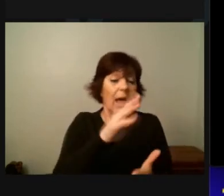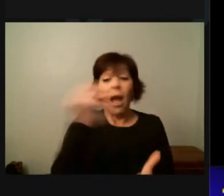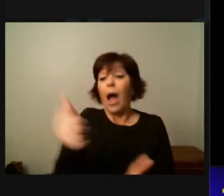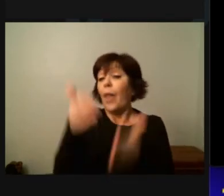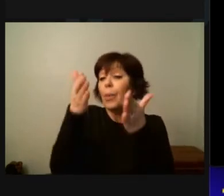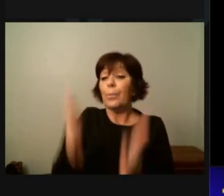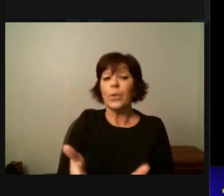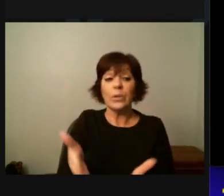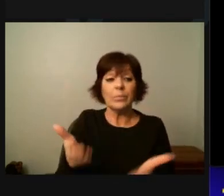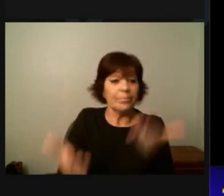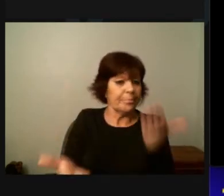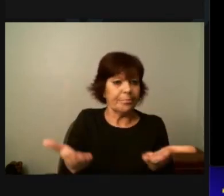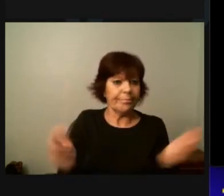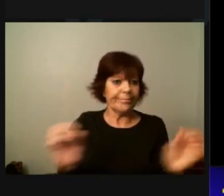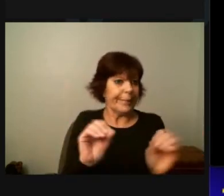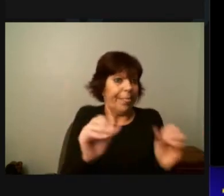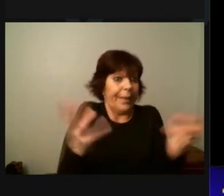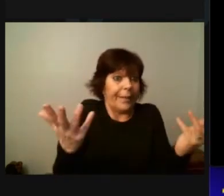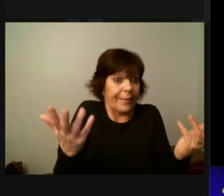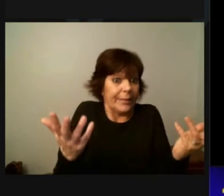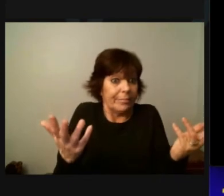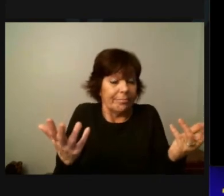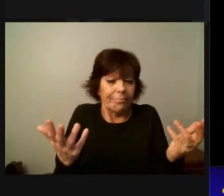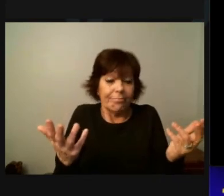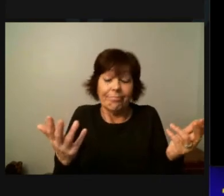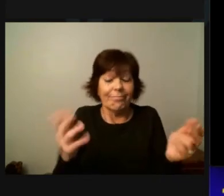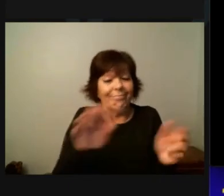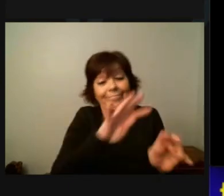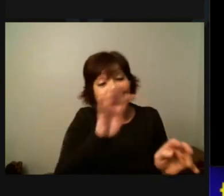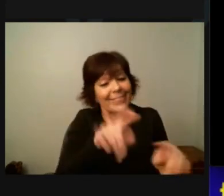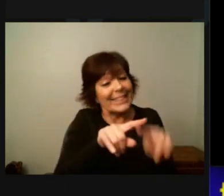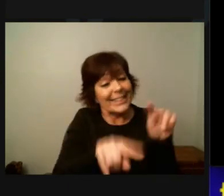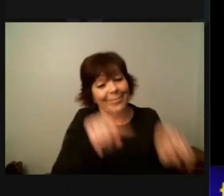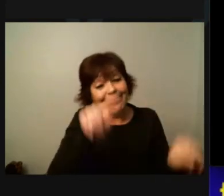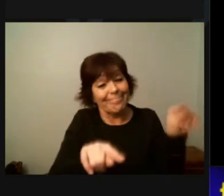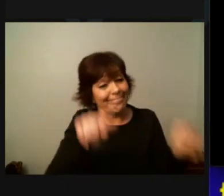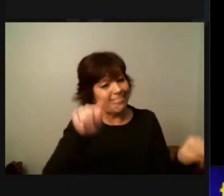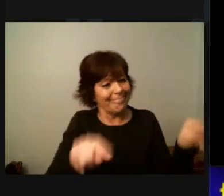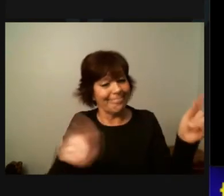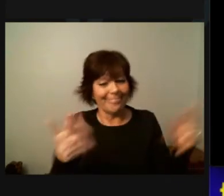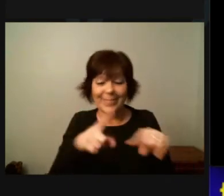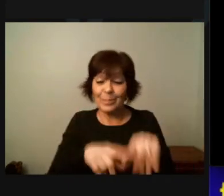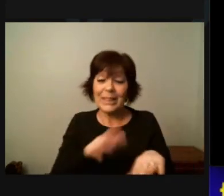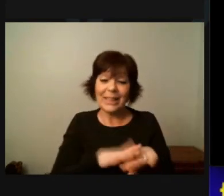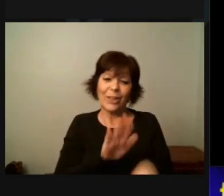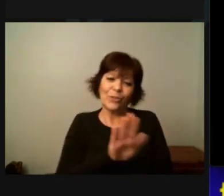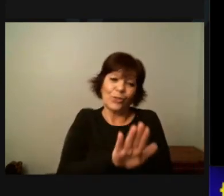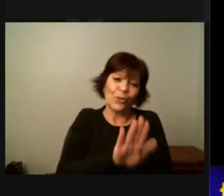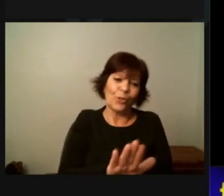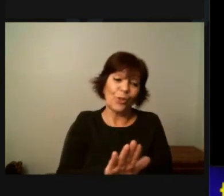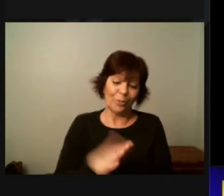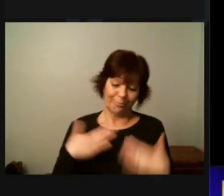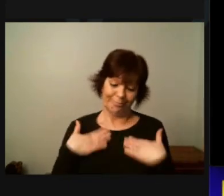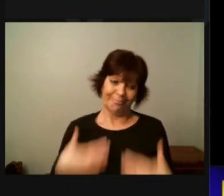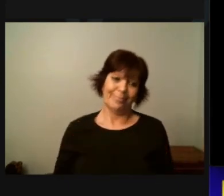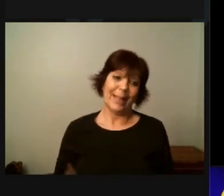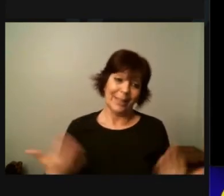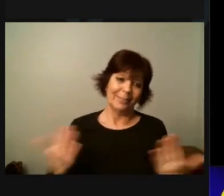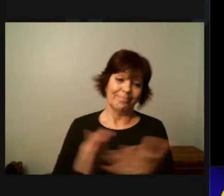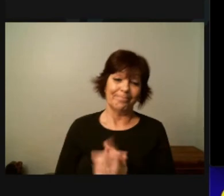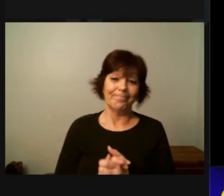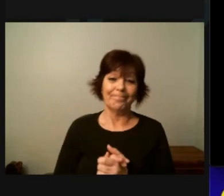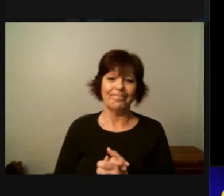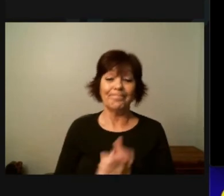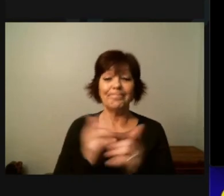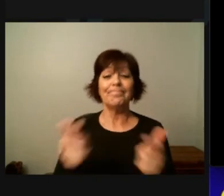might not have any of those side effects. It just depends on your immune system. Next